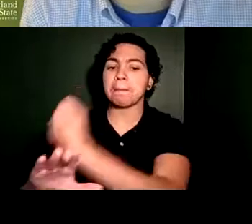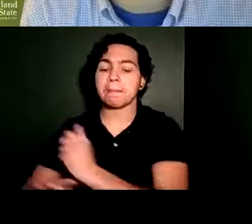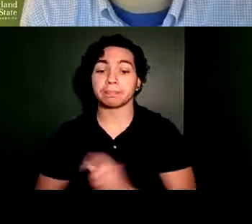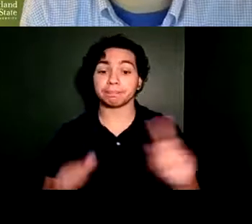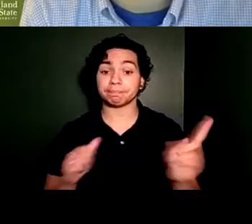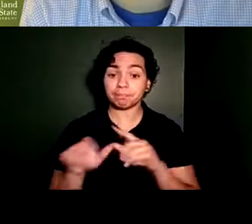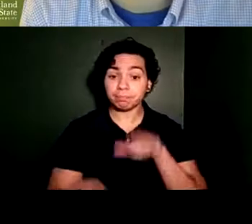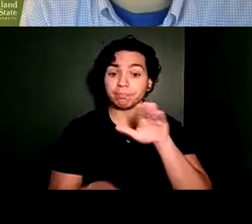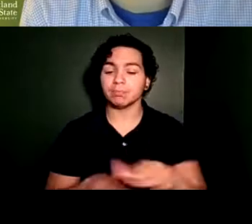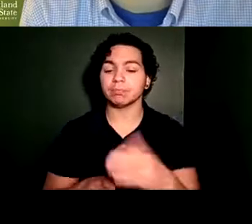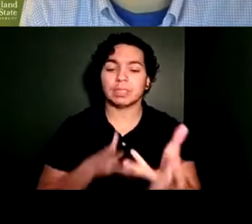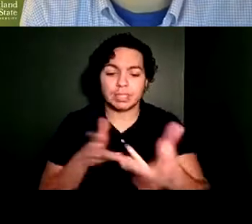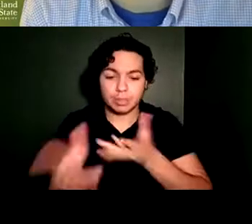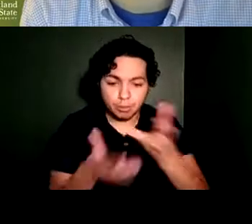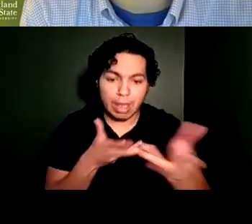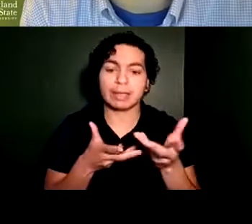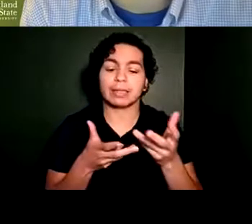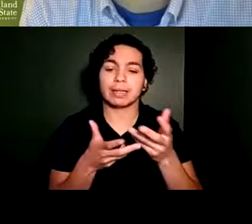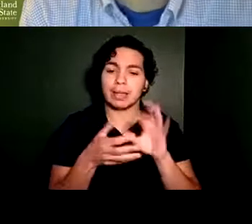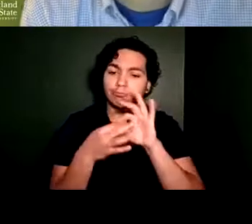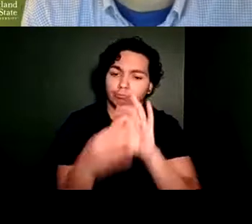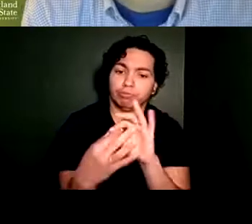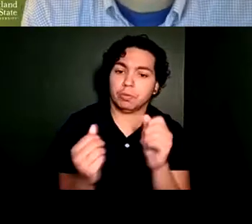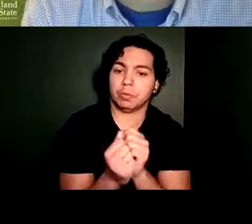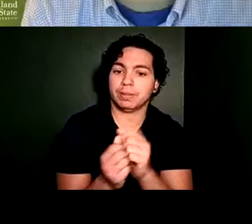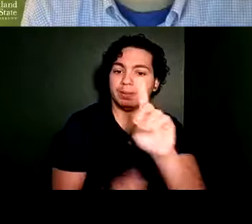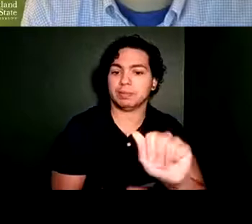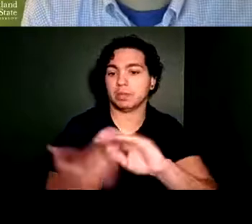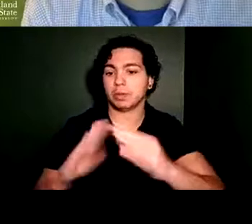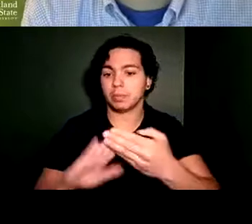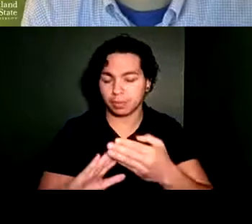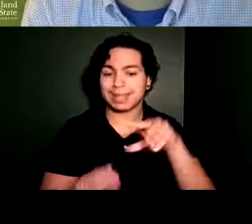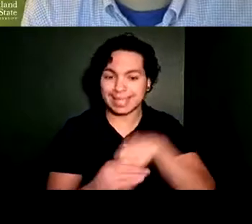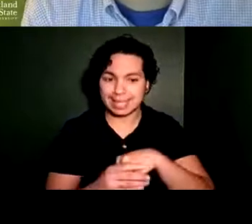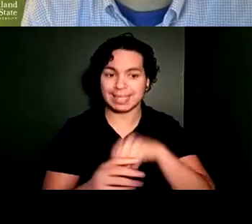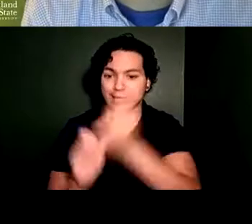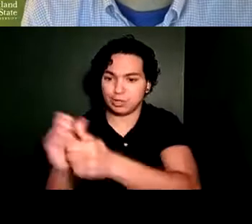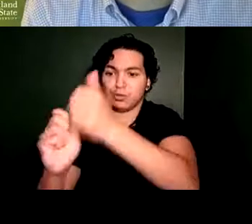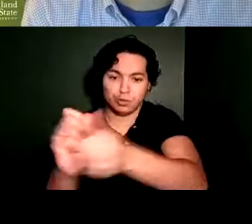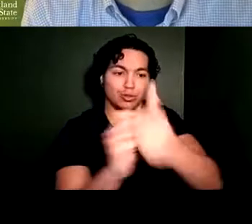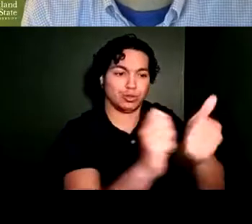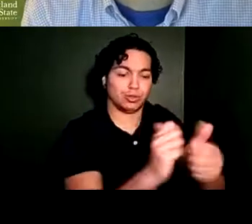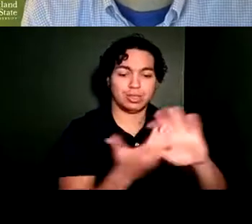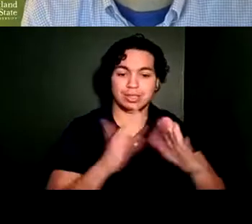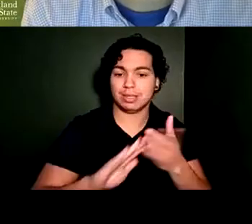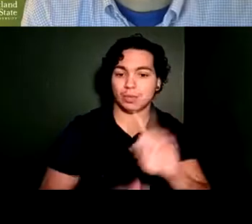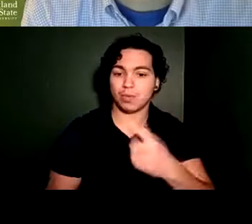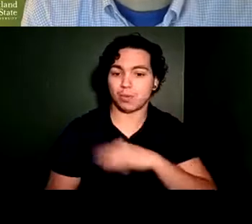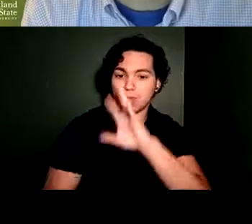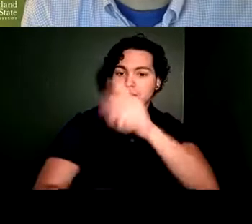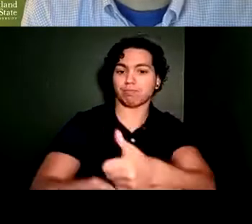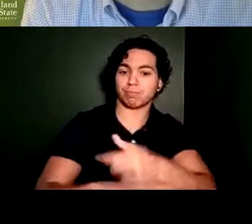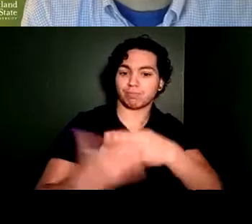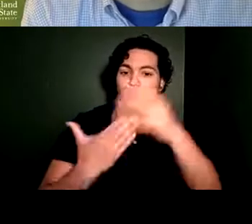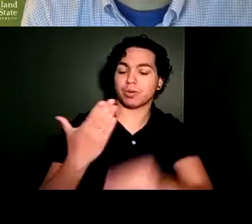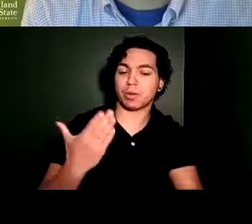always interacting and engaging with the disability community in the cities in which we operate, because we can't, you know, it doesn't make any sense for us